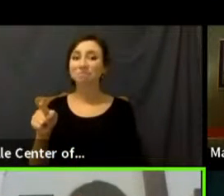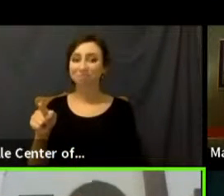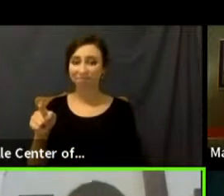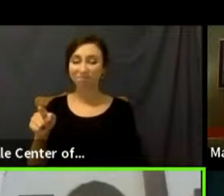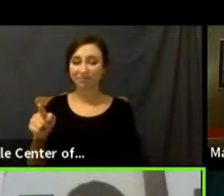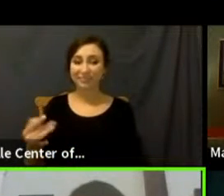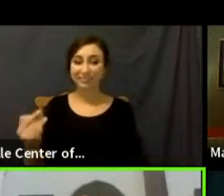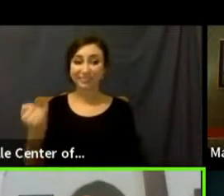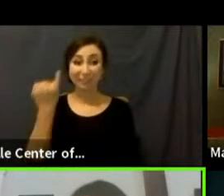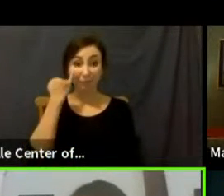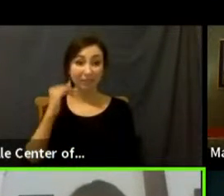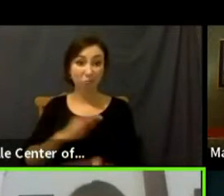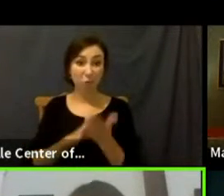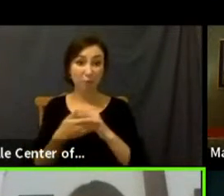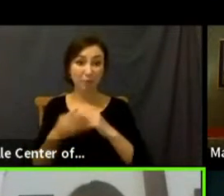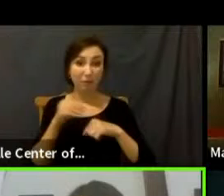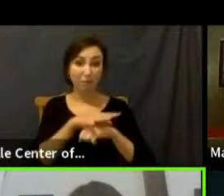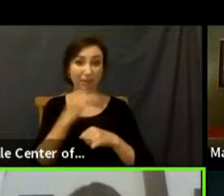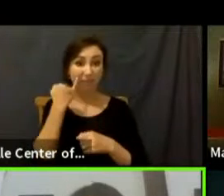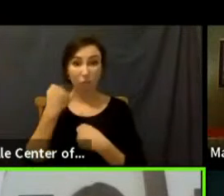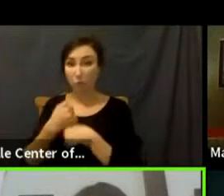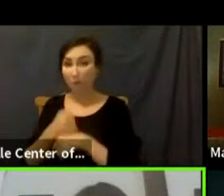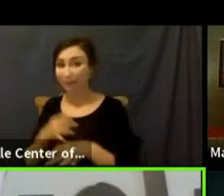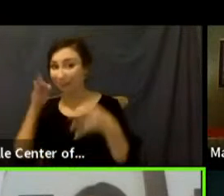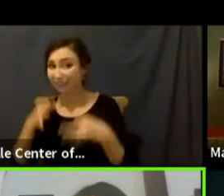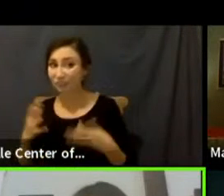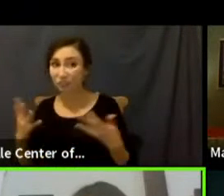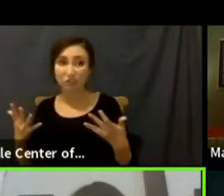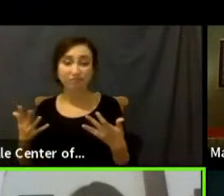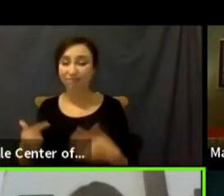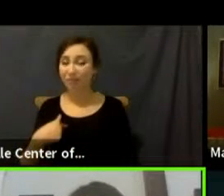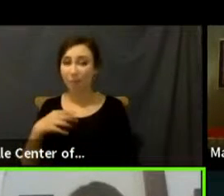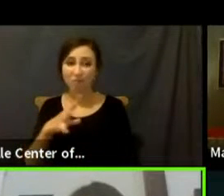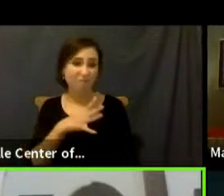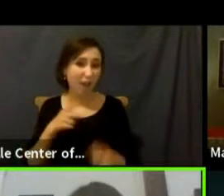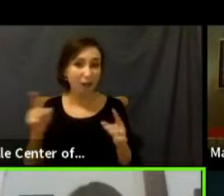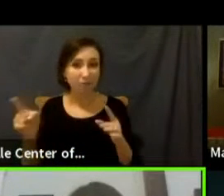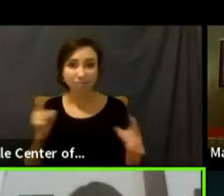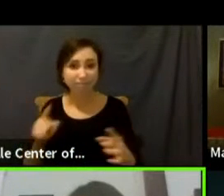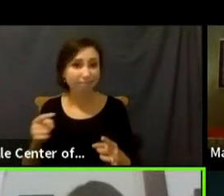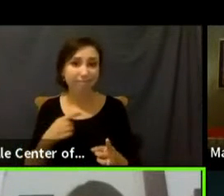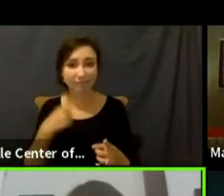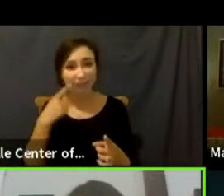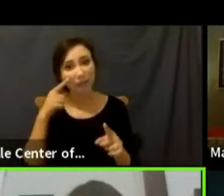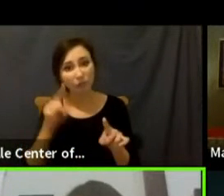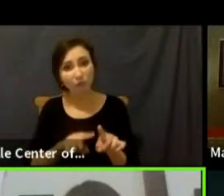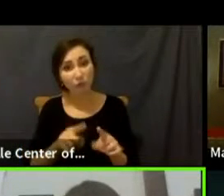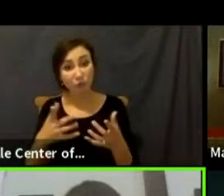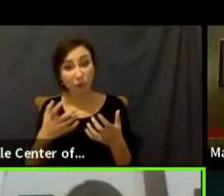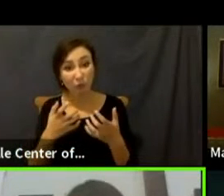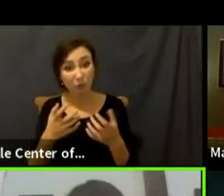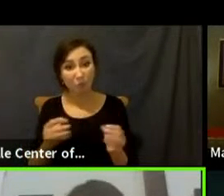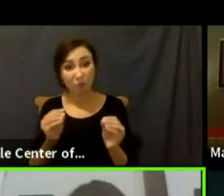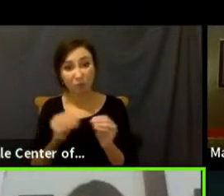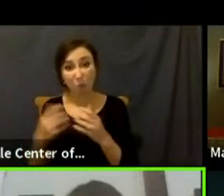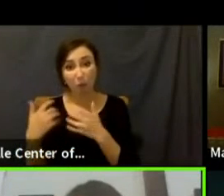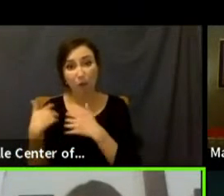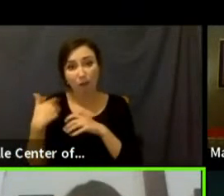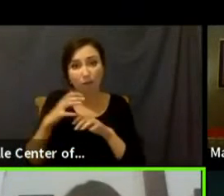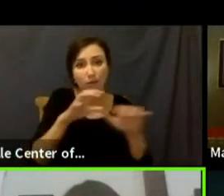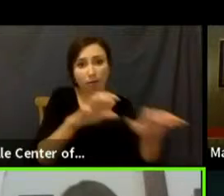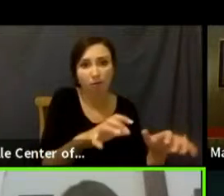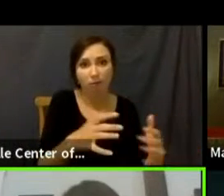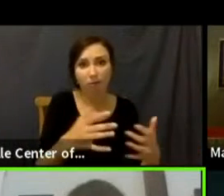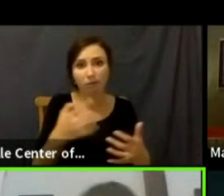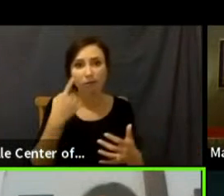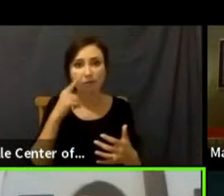if we're advisory, if we're making the decisions, I'm fine with it either way. But I agree that, do we want to put more on Martha's shoulders?